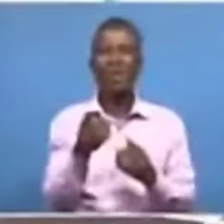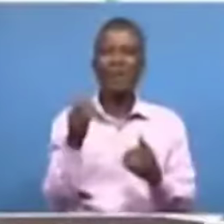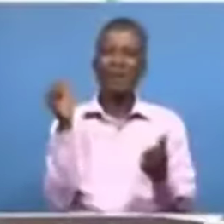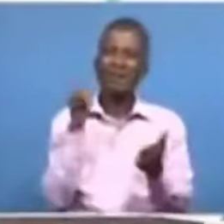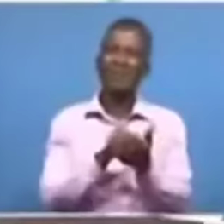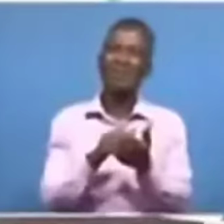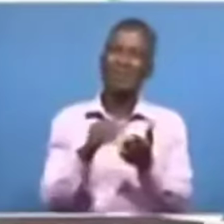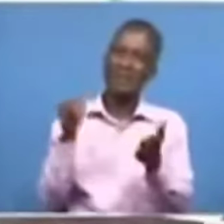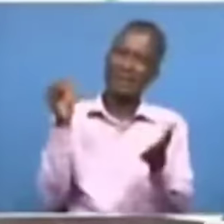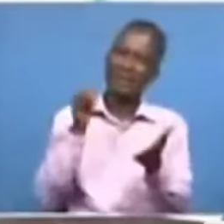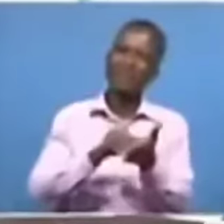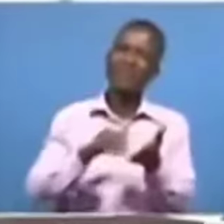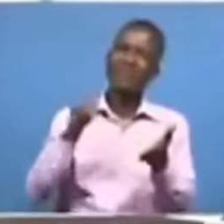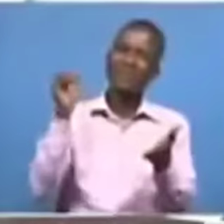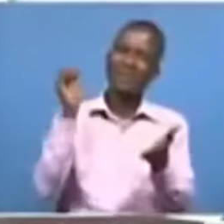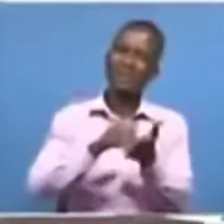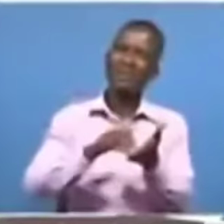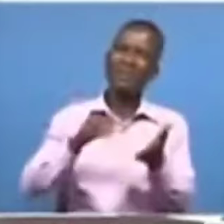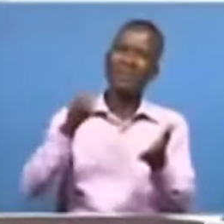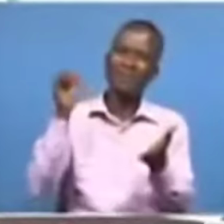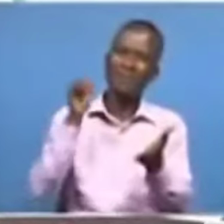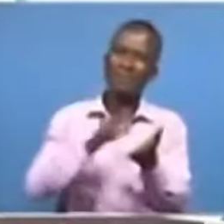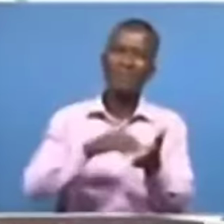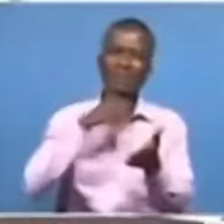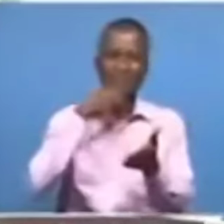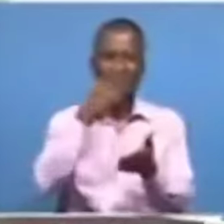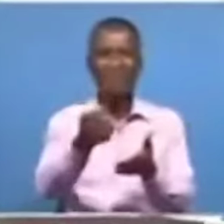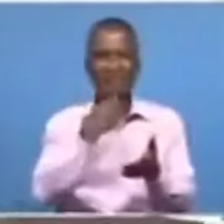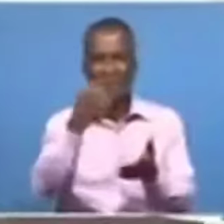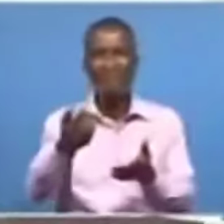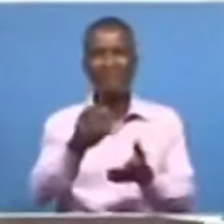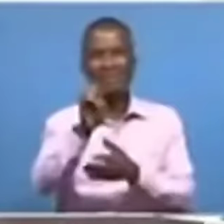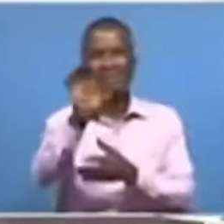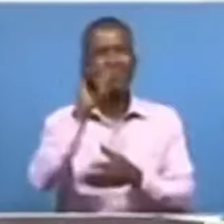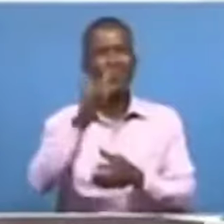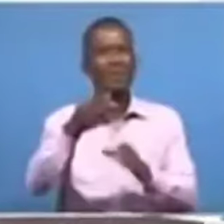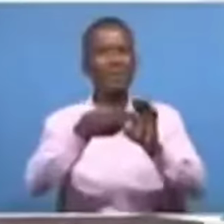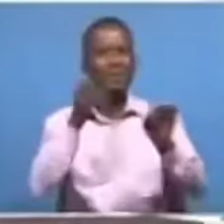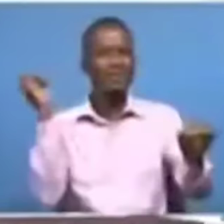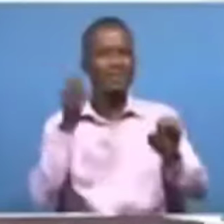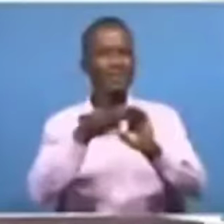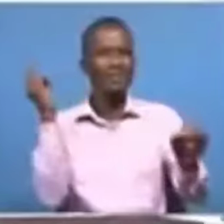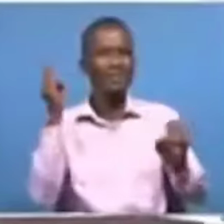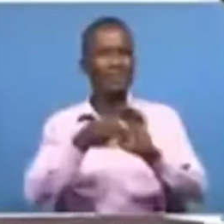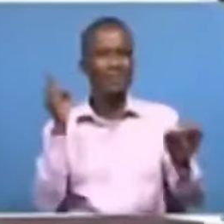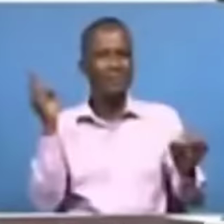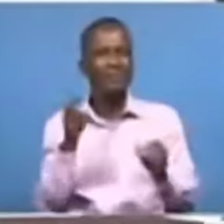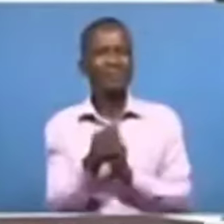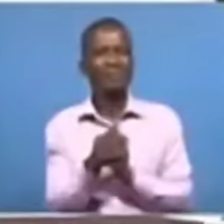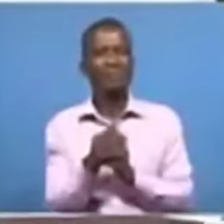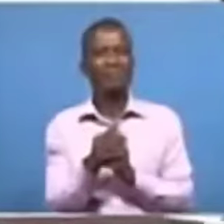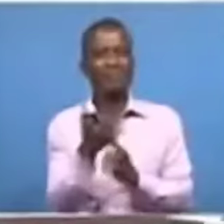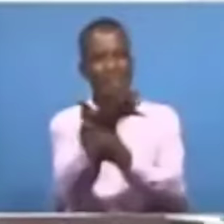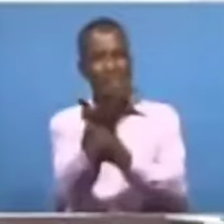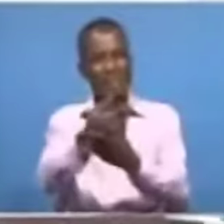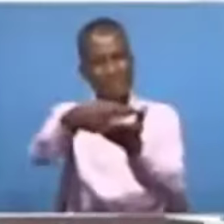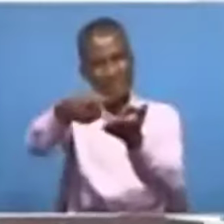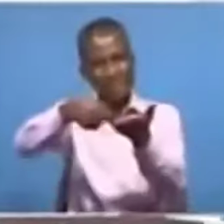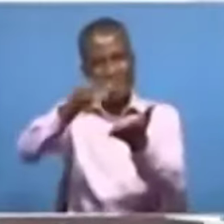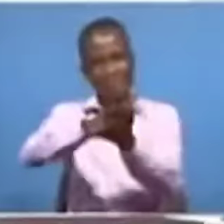again. Those depositions are undertakings. Per Section 26, Jean Mensah is bound by same,